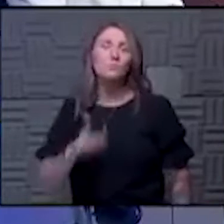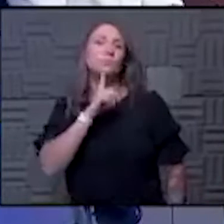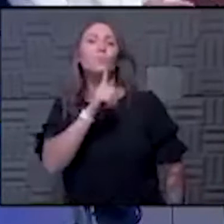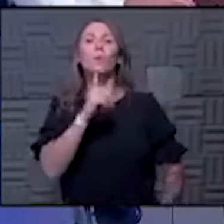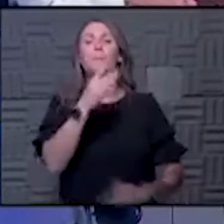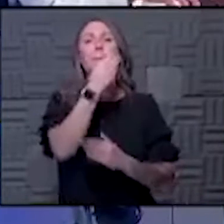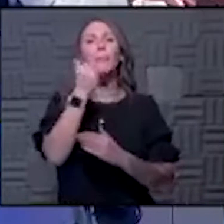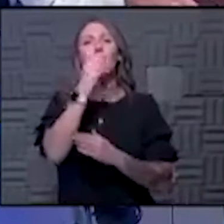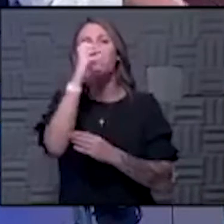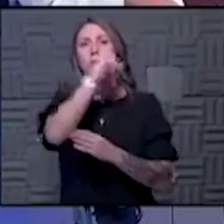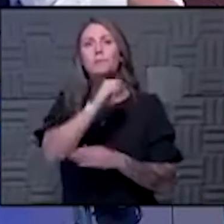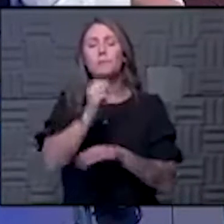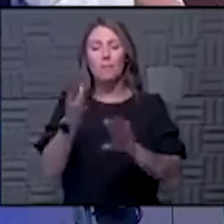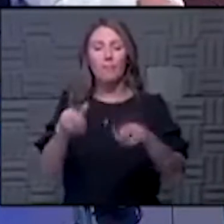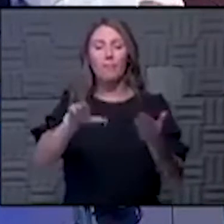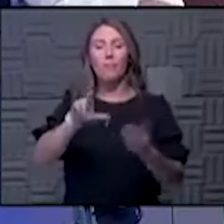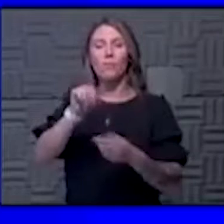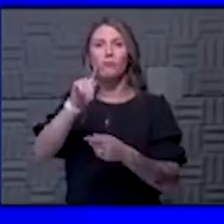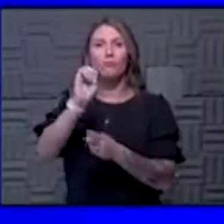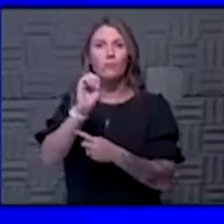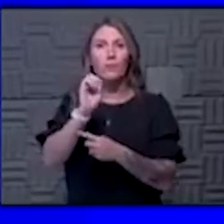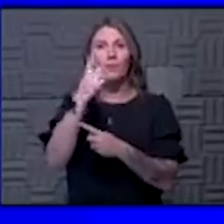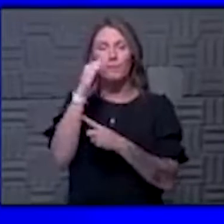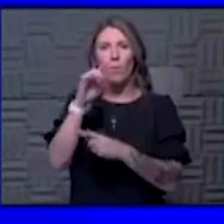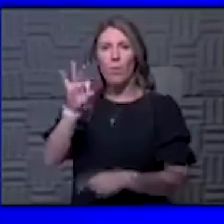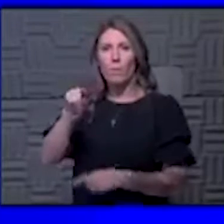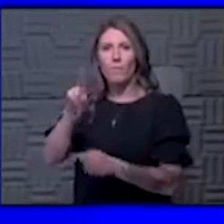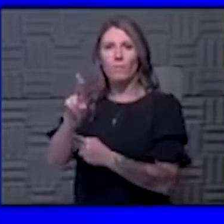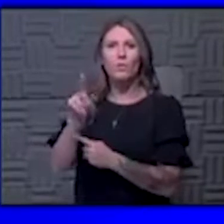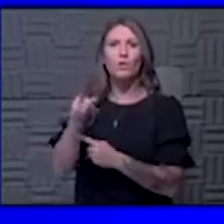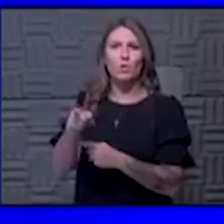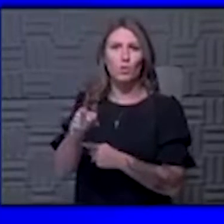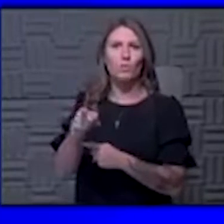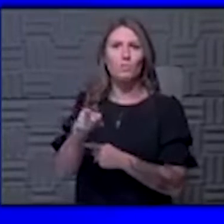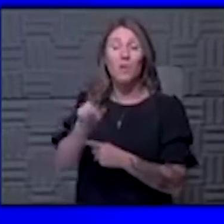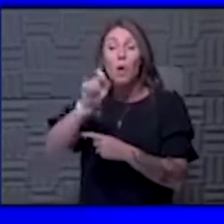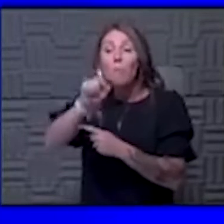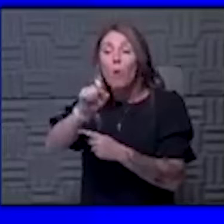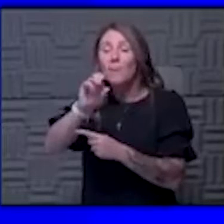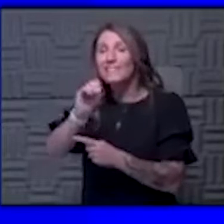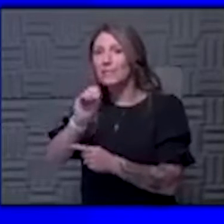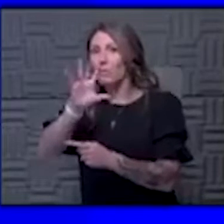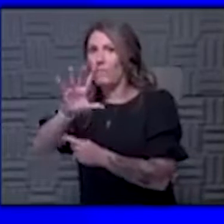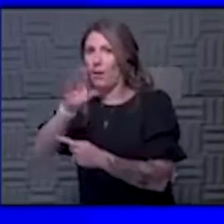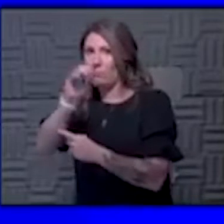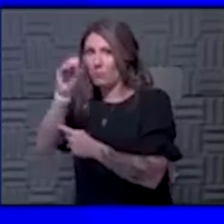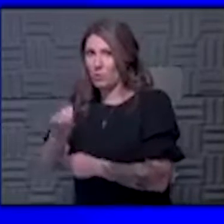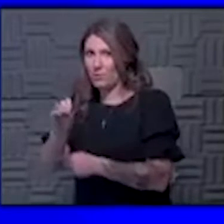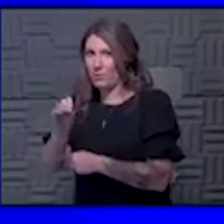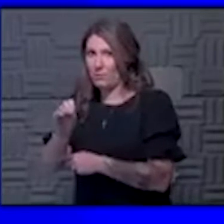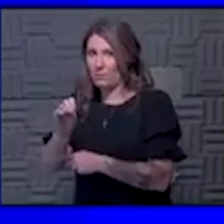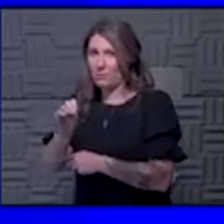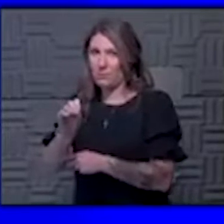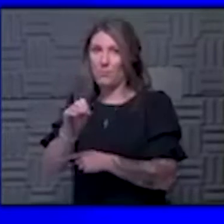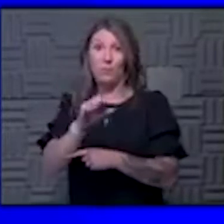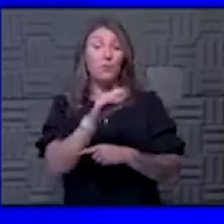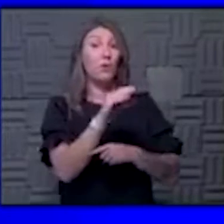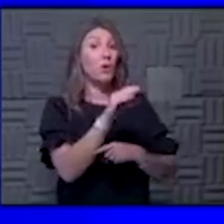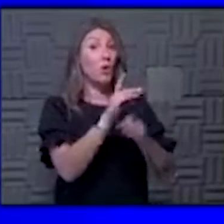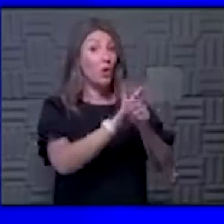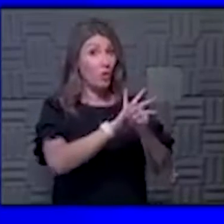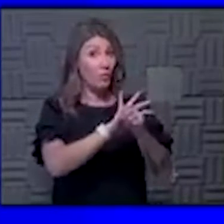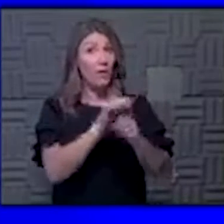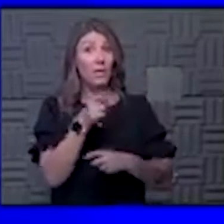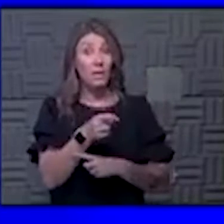estimate was the mortality rate for influenza, the case fatality rate is 0.05. And for COVID,